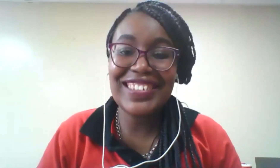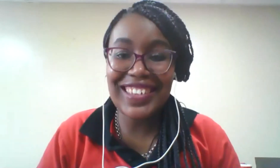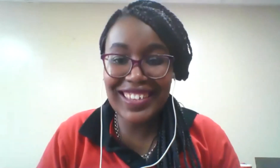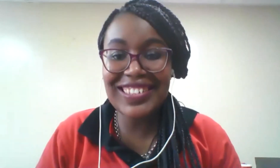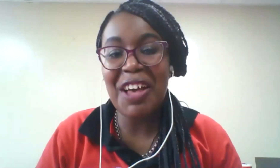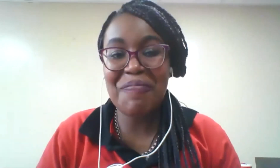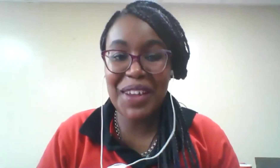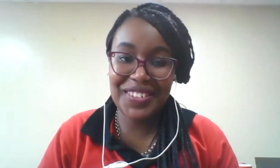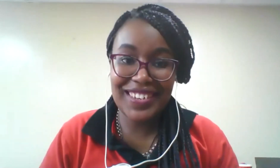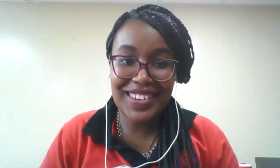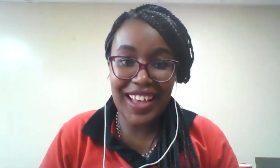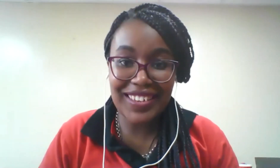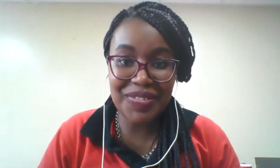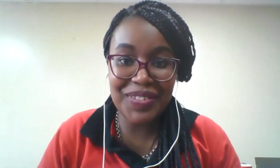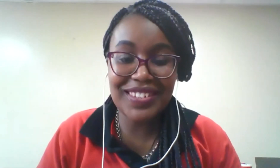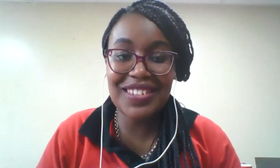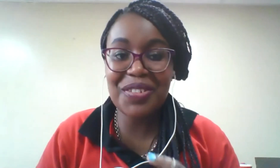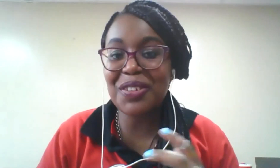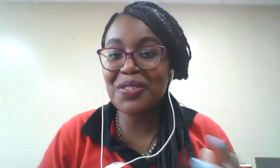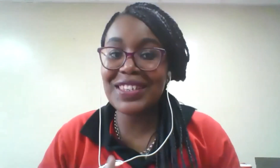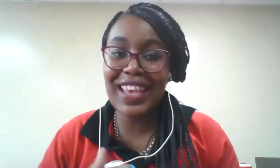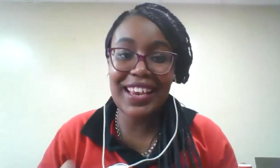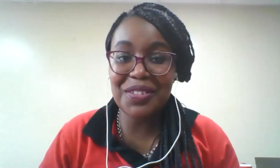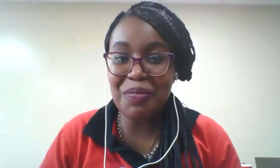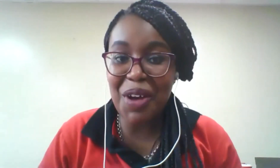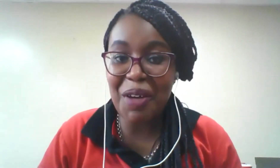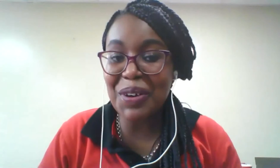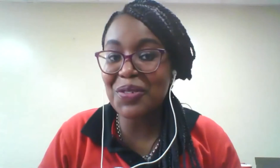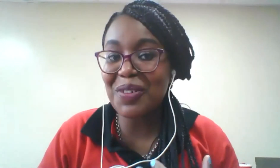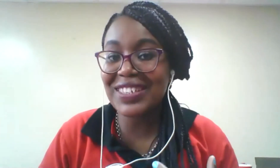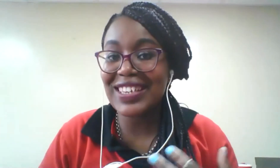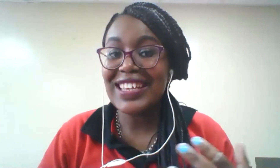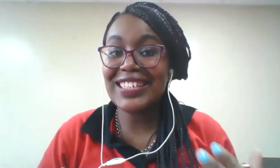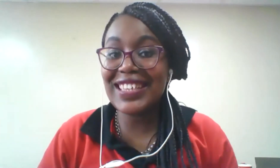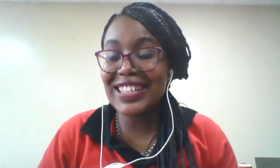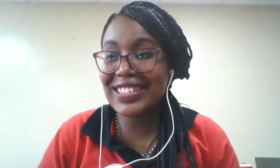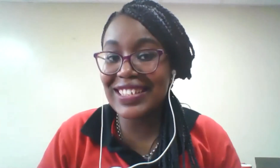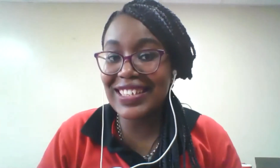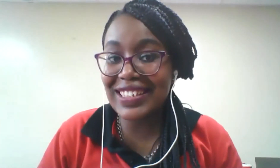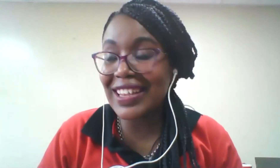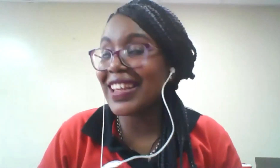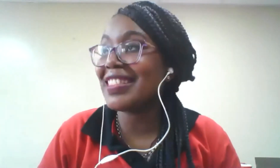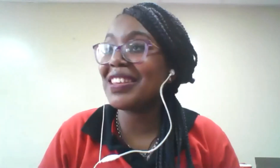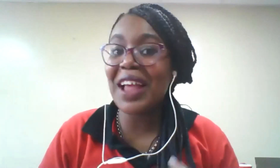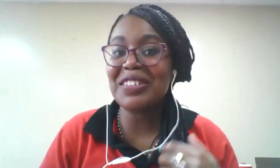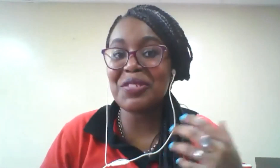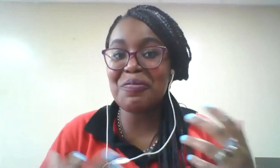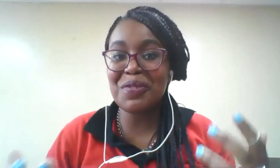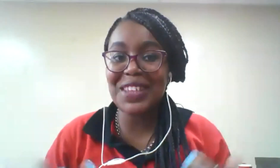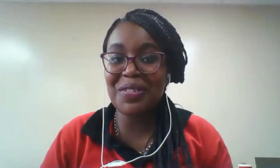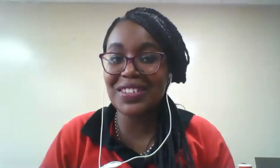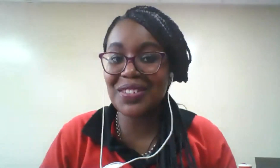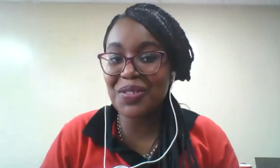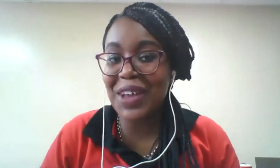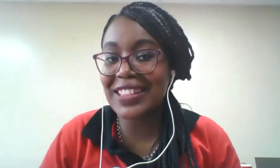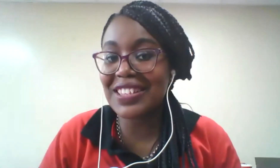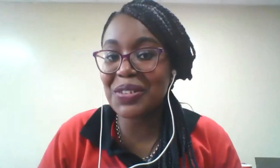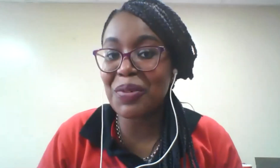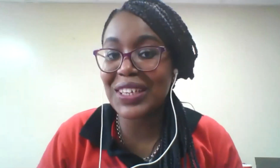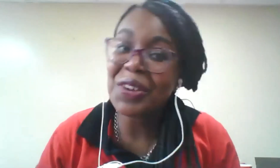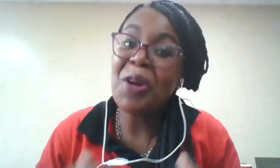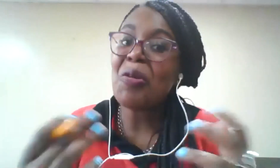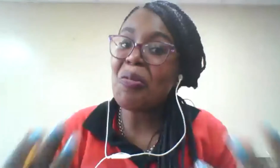she is a passionate activist. She's going to tell us more about what DST is. And I think I'll just pose a question to her